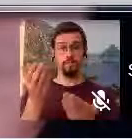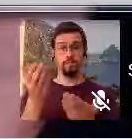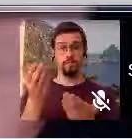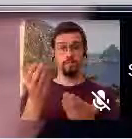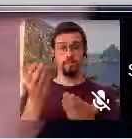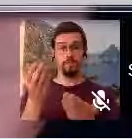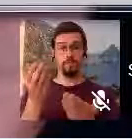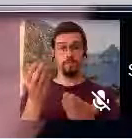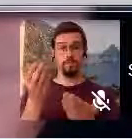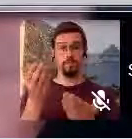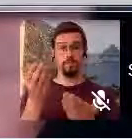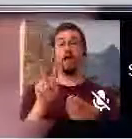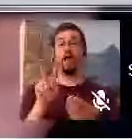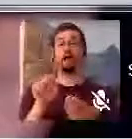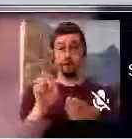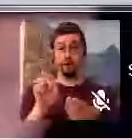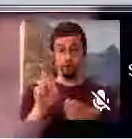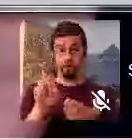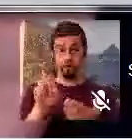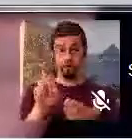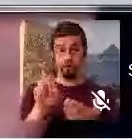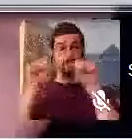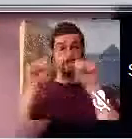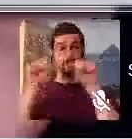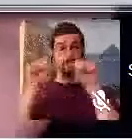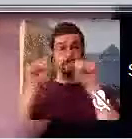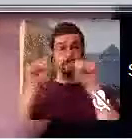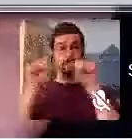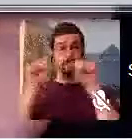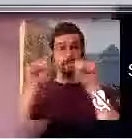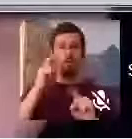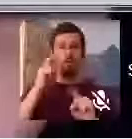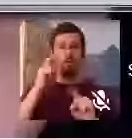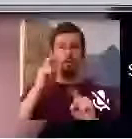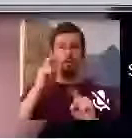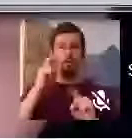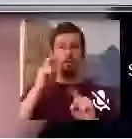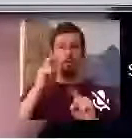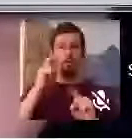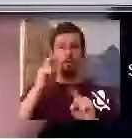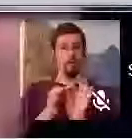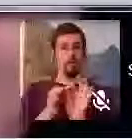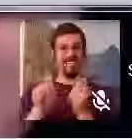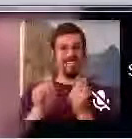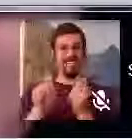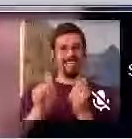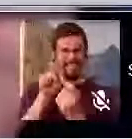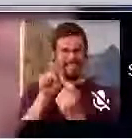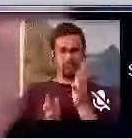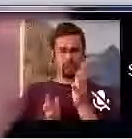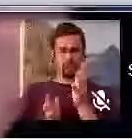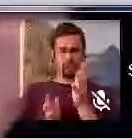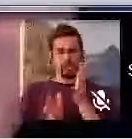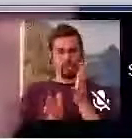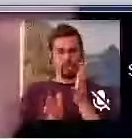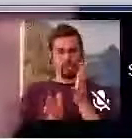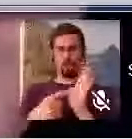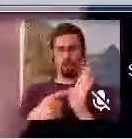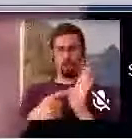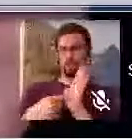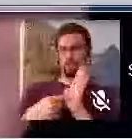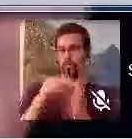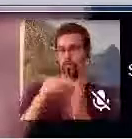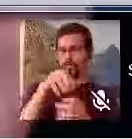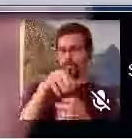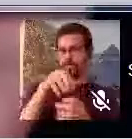avatar-based system to automatically interpret the exact gestures represented within SignWriting